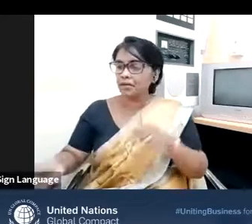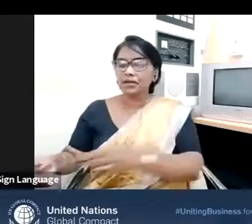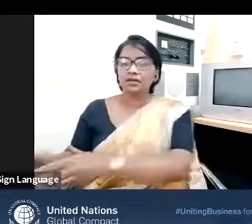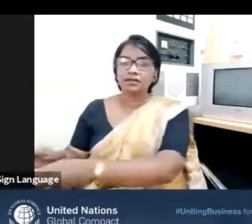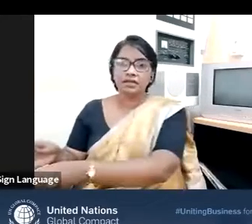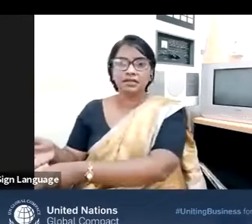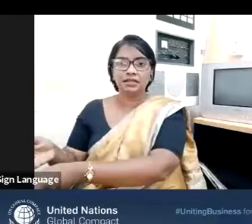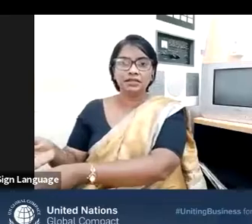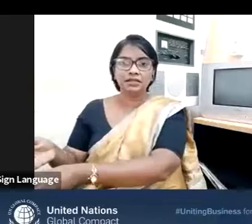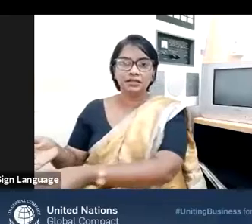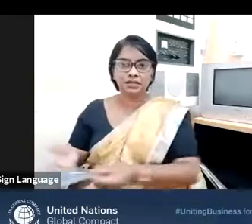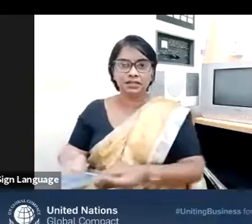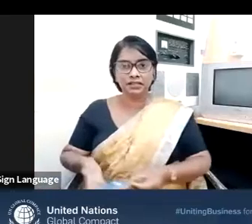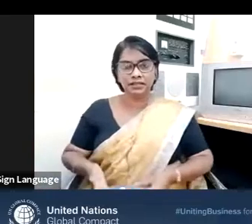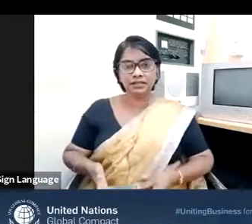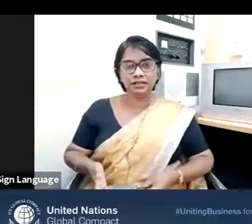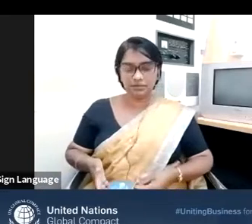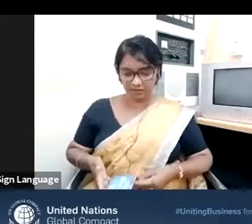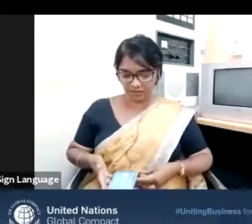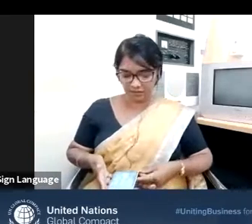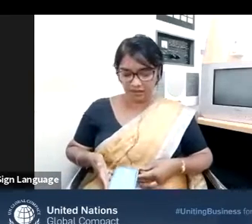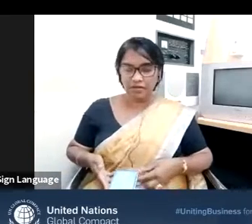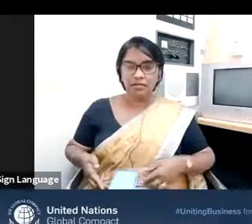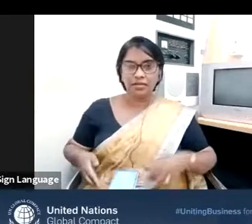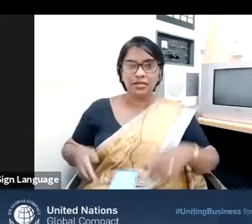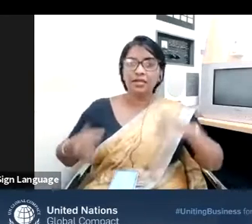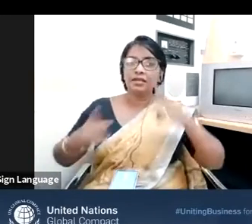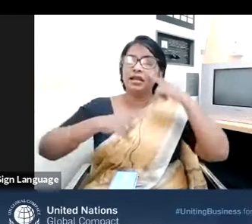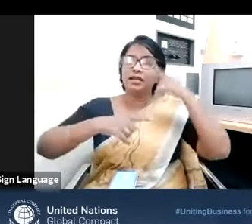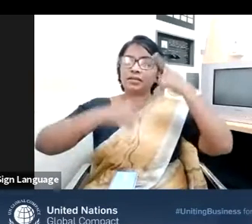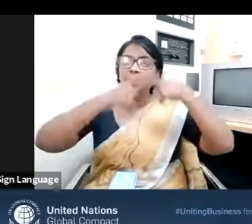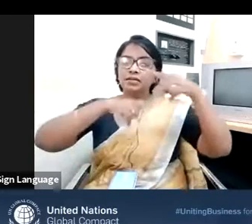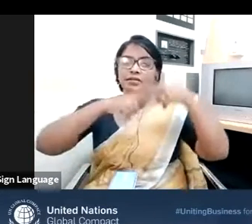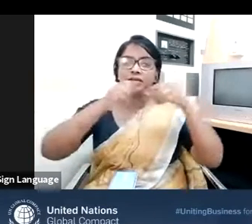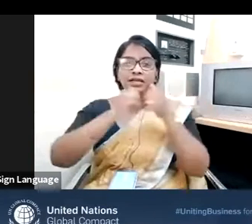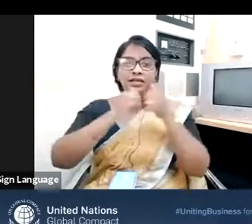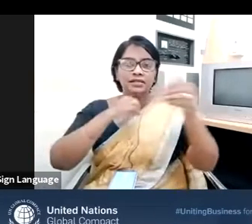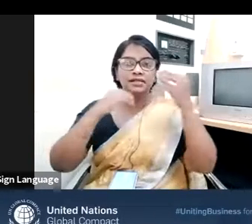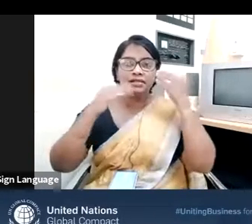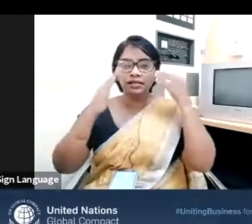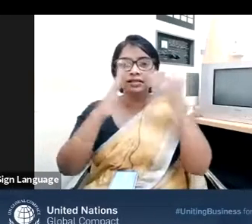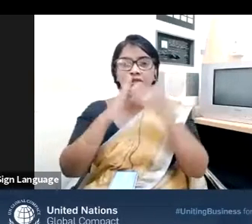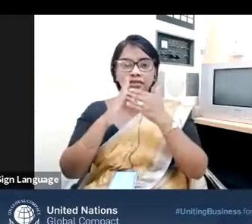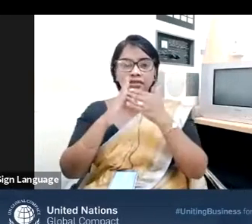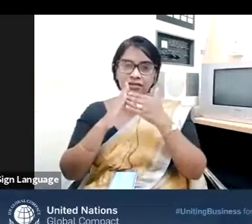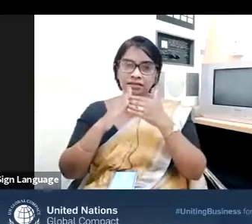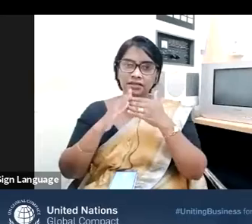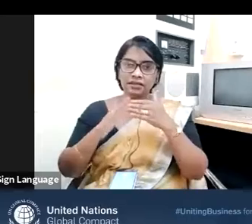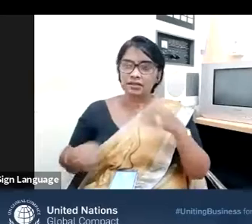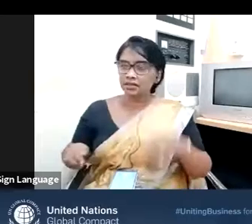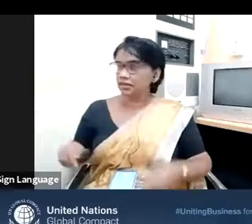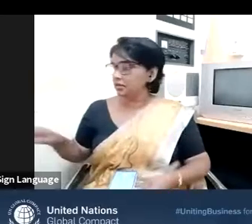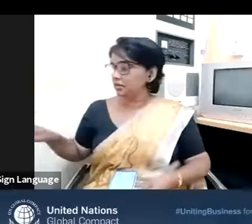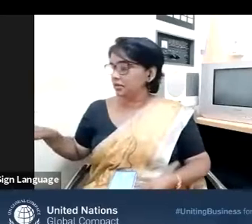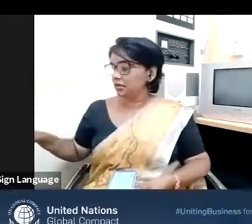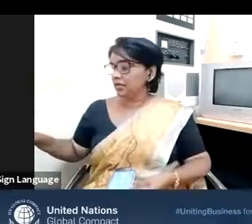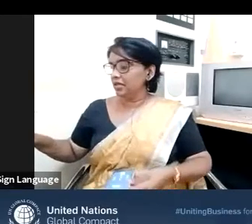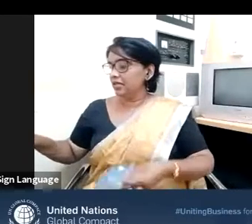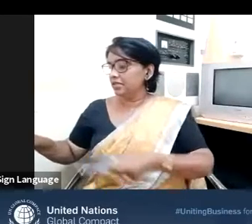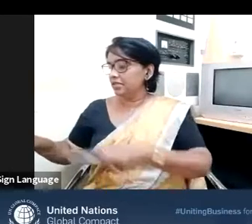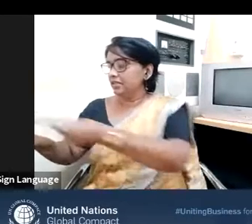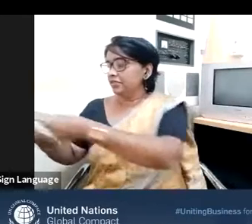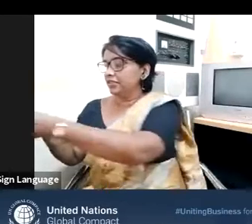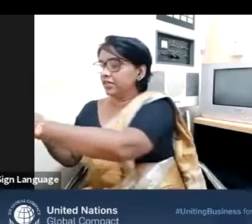determined contribution, as you're aware, committed to achieve 175 gigawatts of installed renewable energy capacity by 2022, which includes